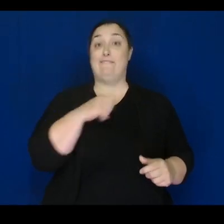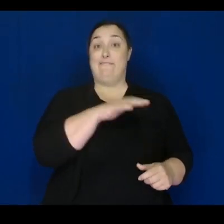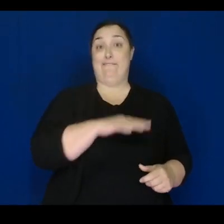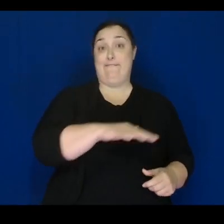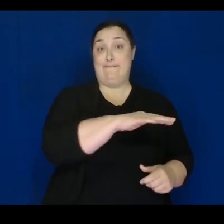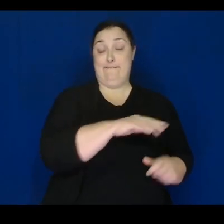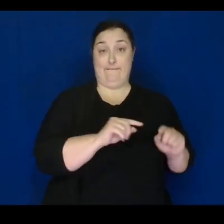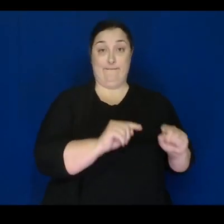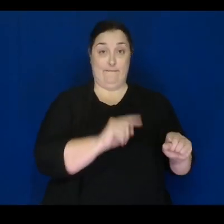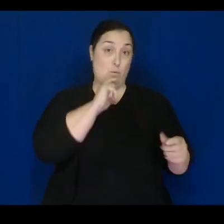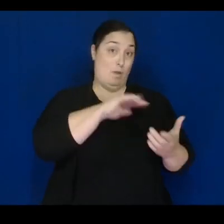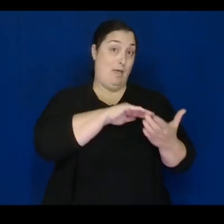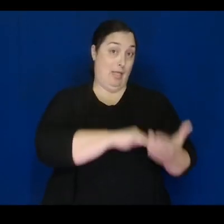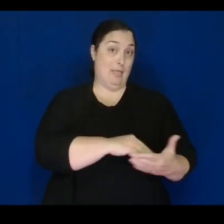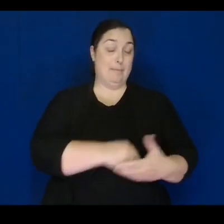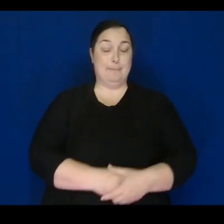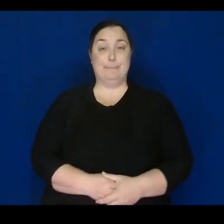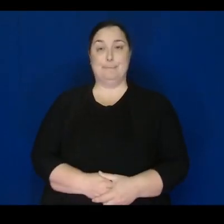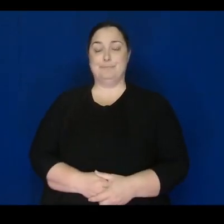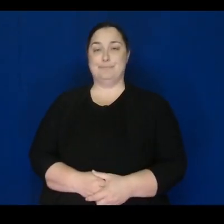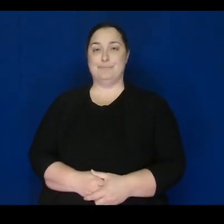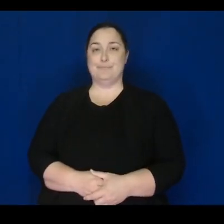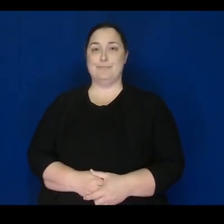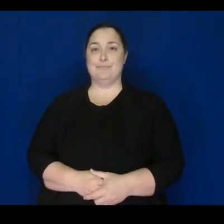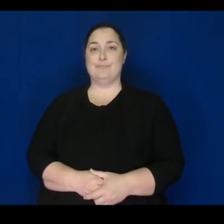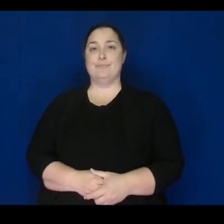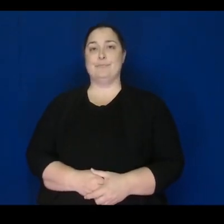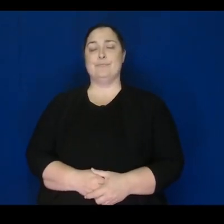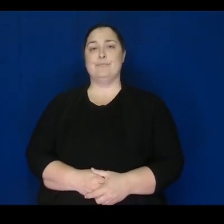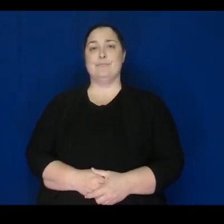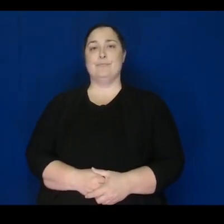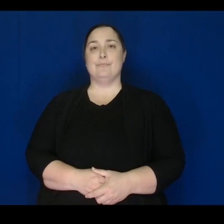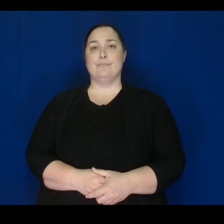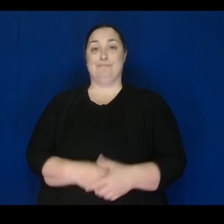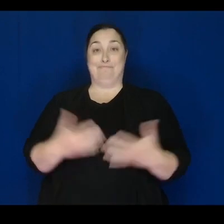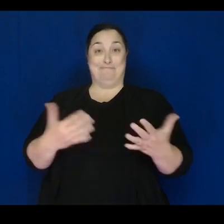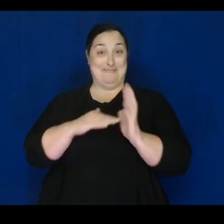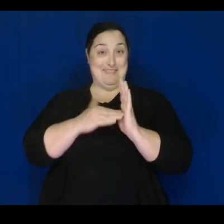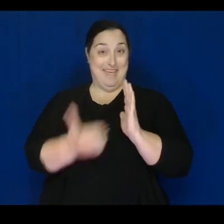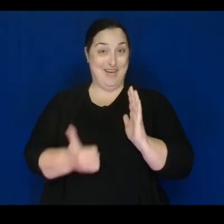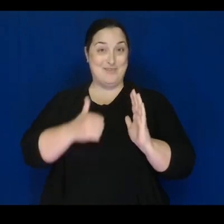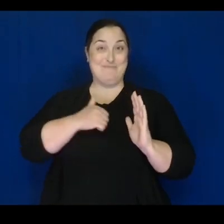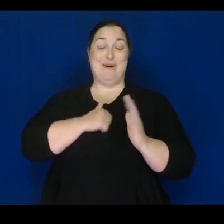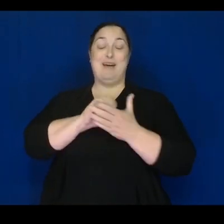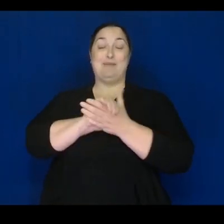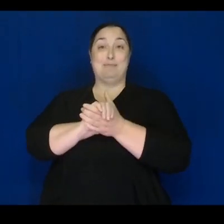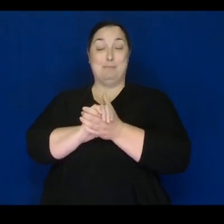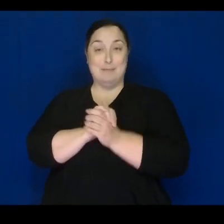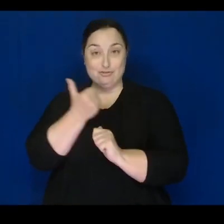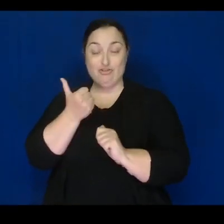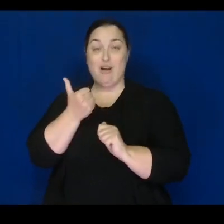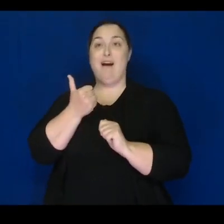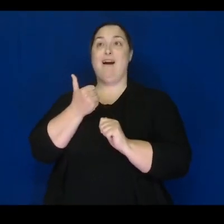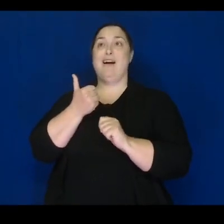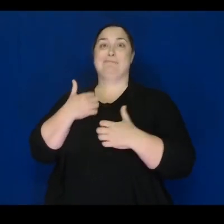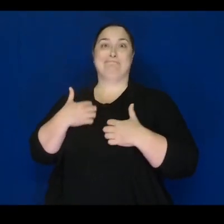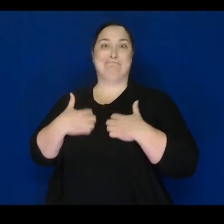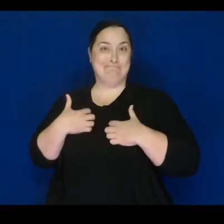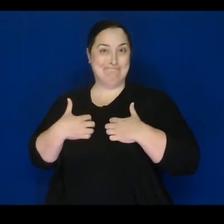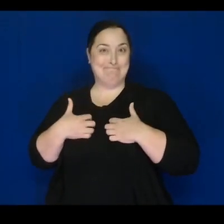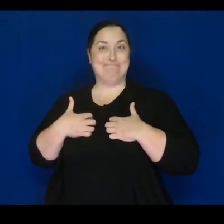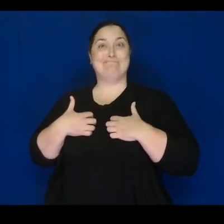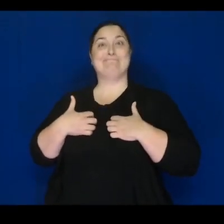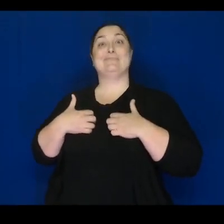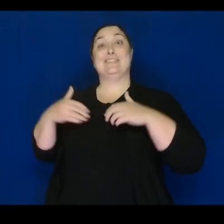the theatre and they'll be able to help you access it. It now is my great pleasure and delight